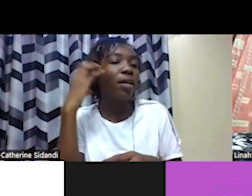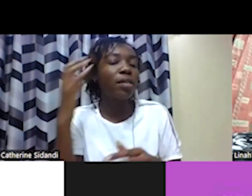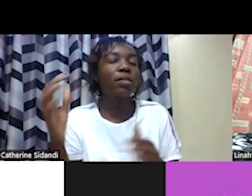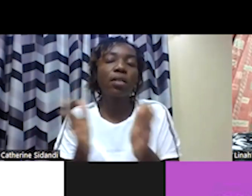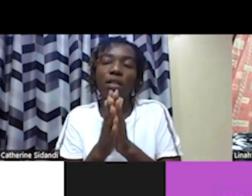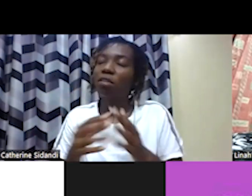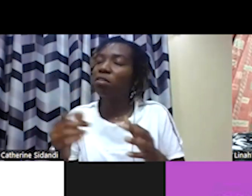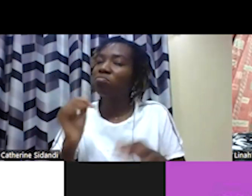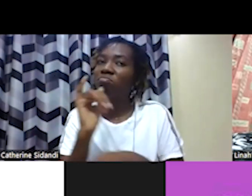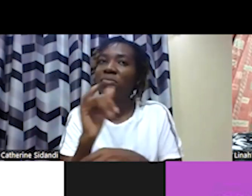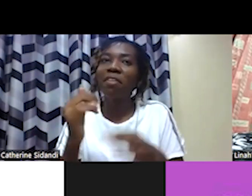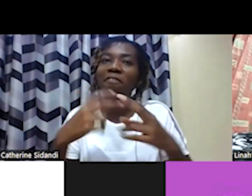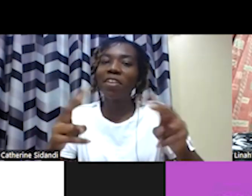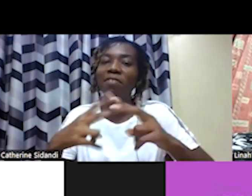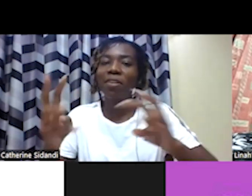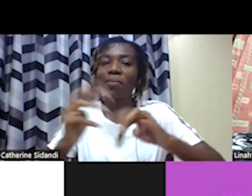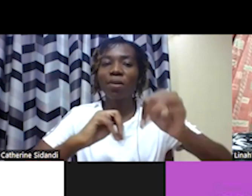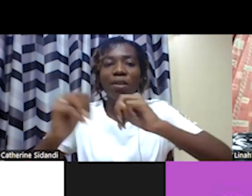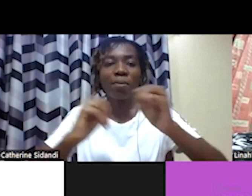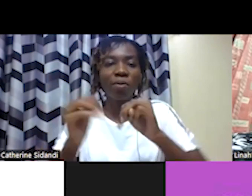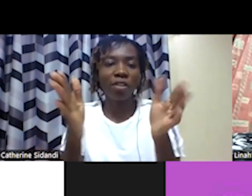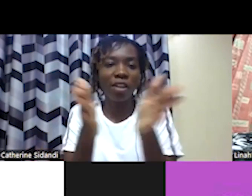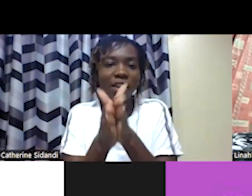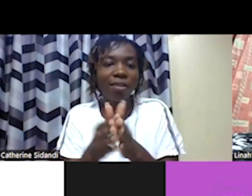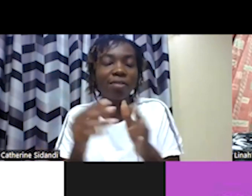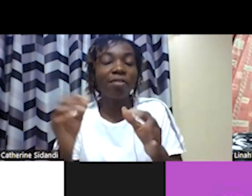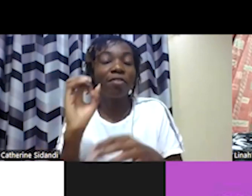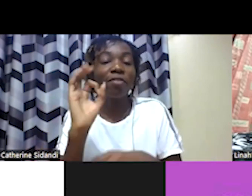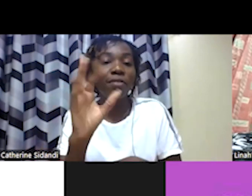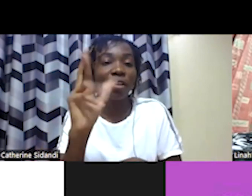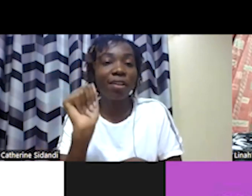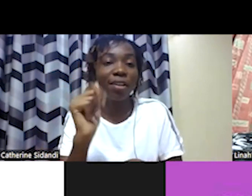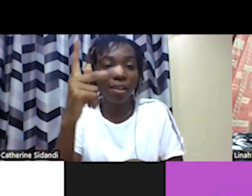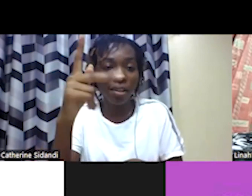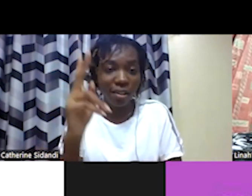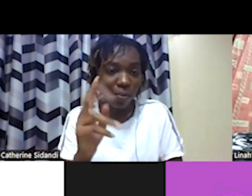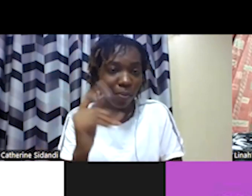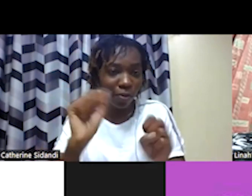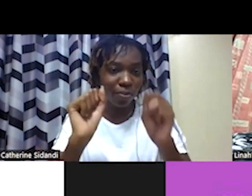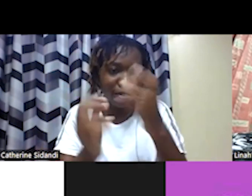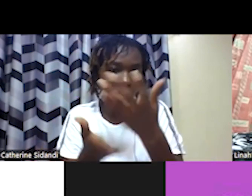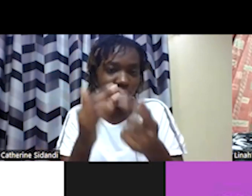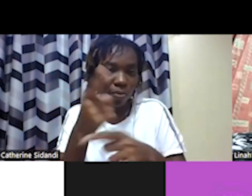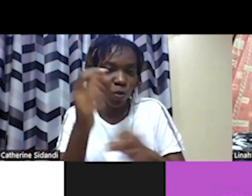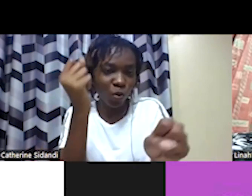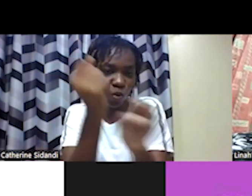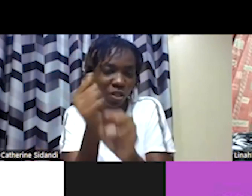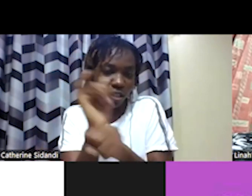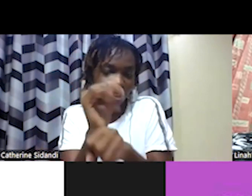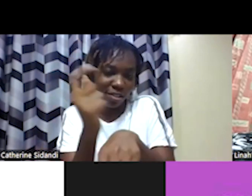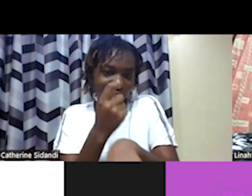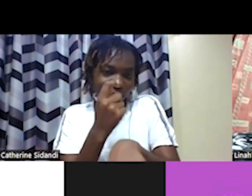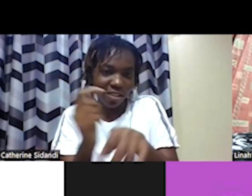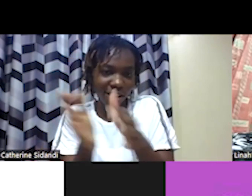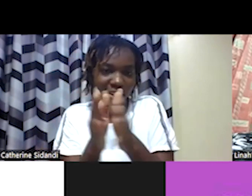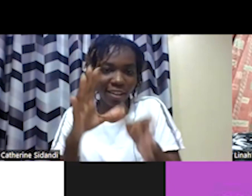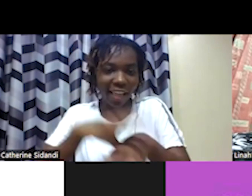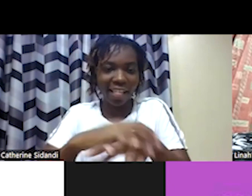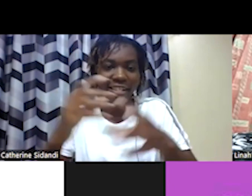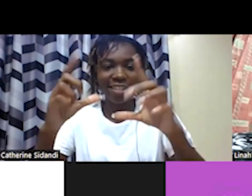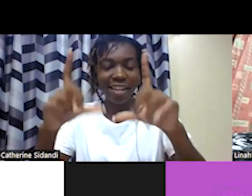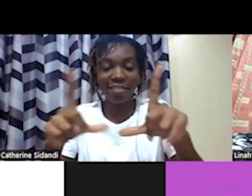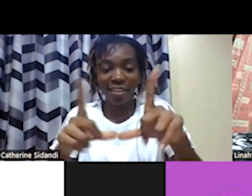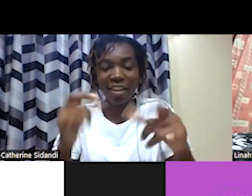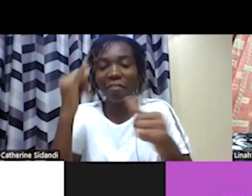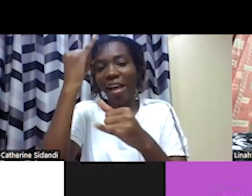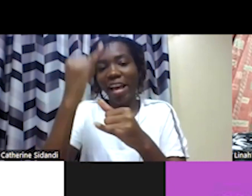quite manageable. And Frank will be able to set up your account and you can be able to do your training and also get a certificate at the end of